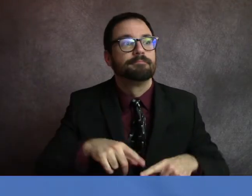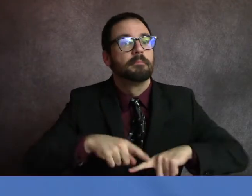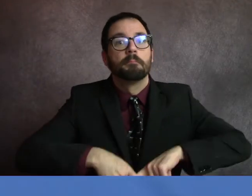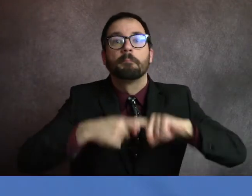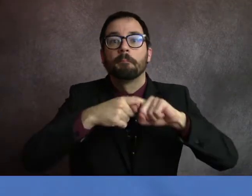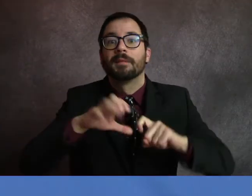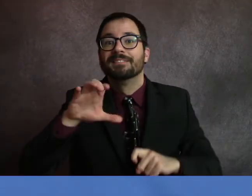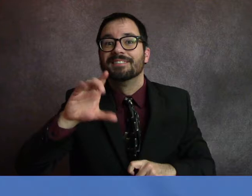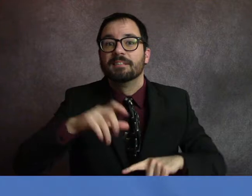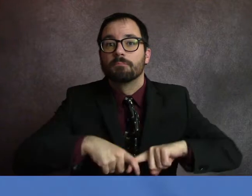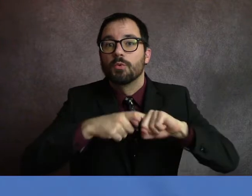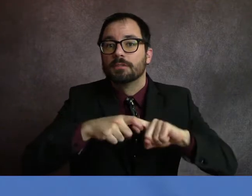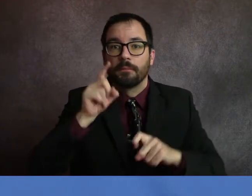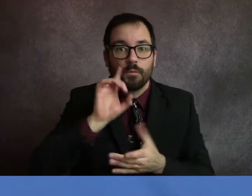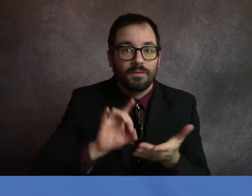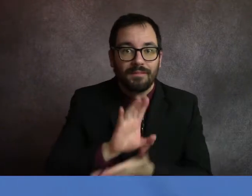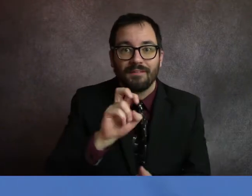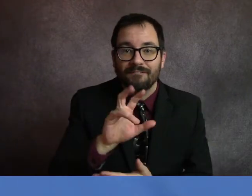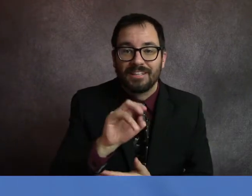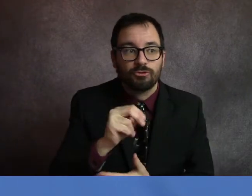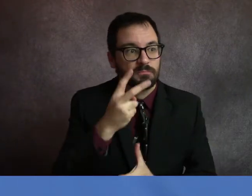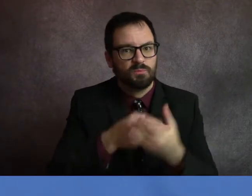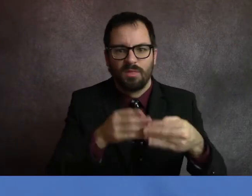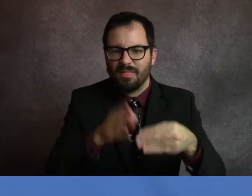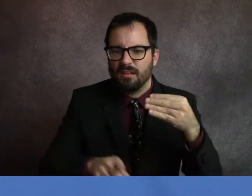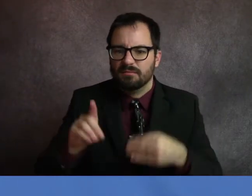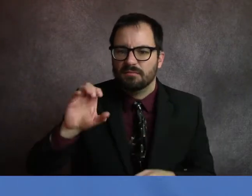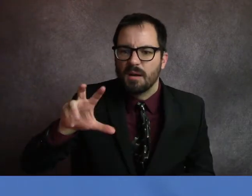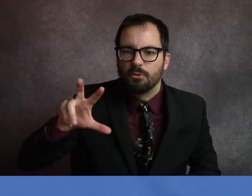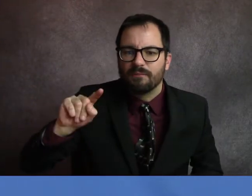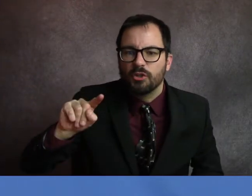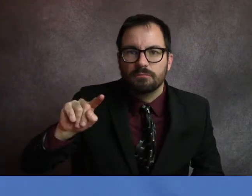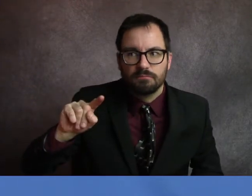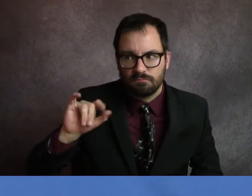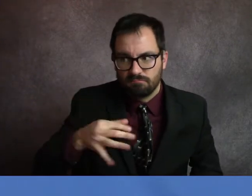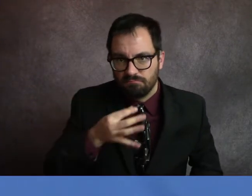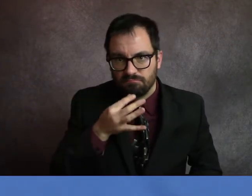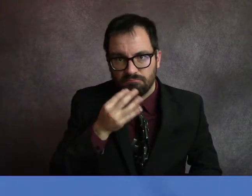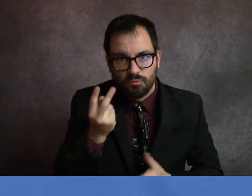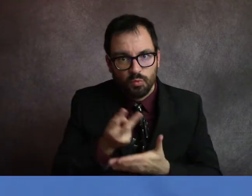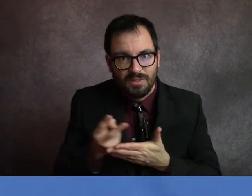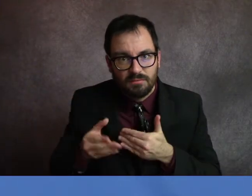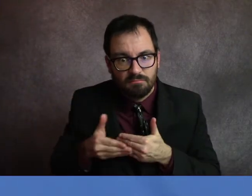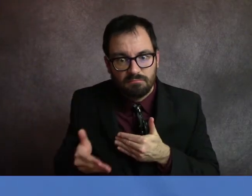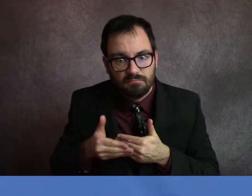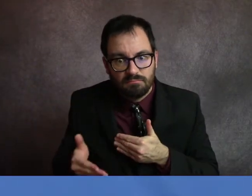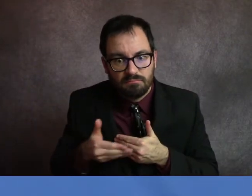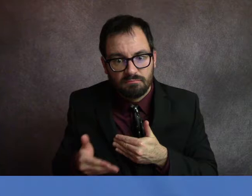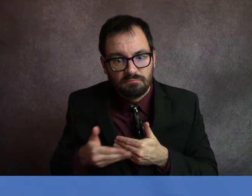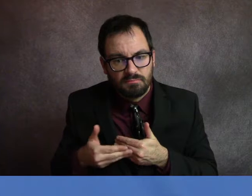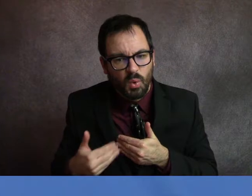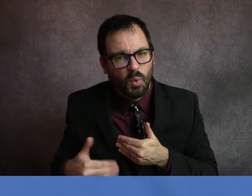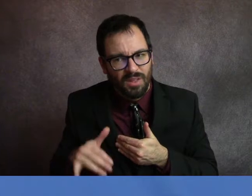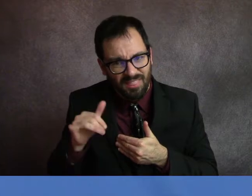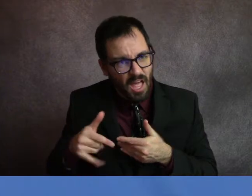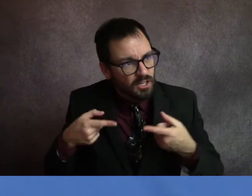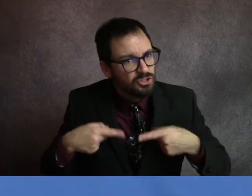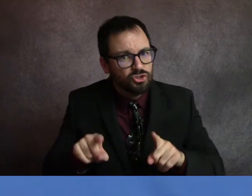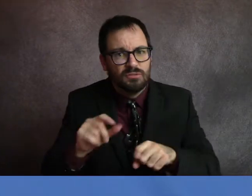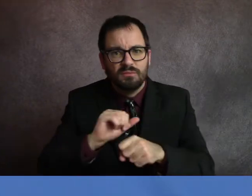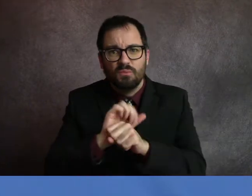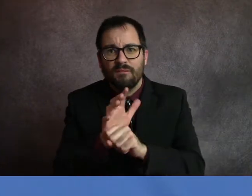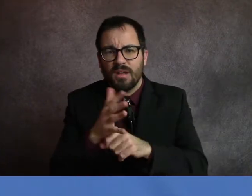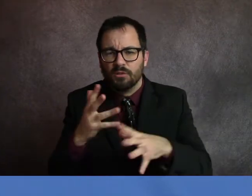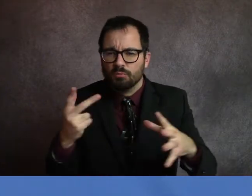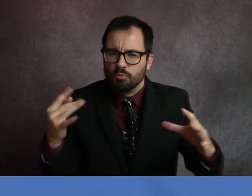that same day. There's a little over 2 weeks from now, and it could be the worst part of the pandemic that we've seen, that we're going through right